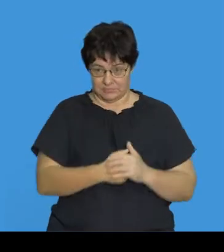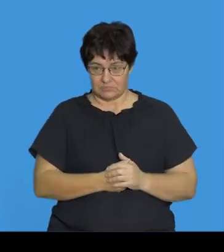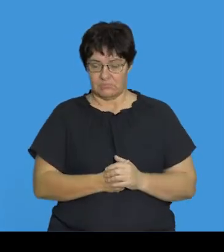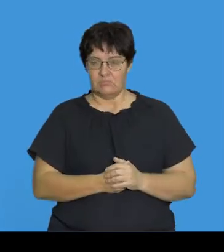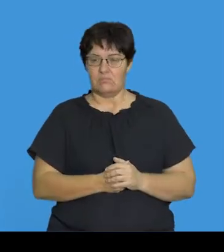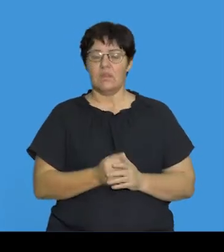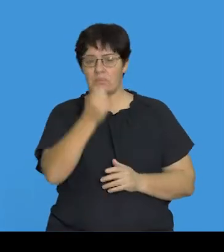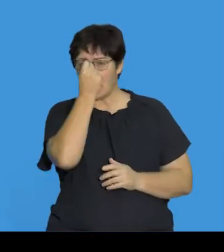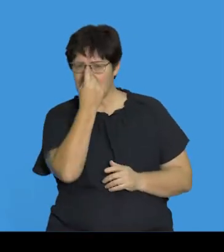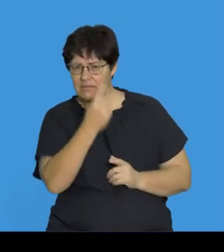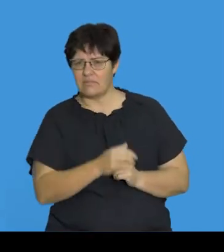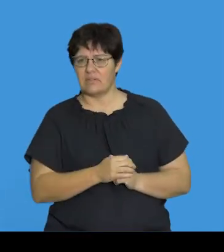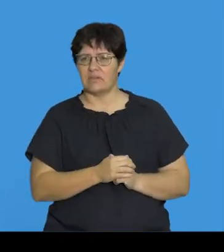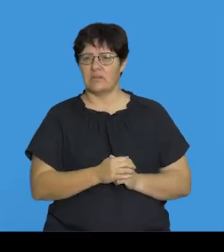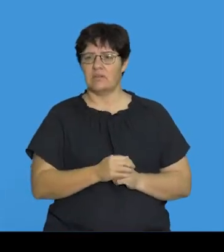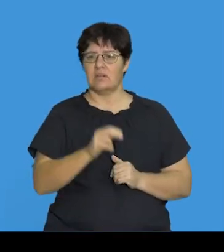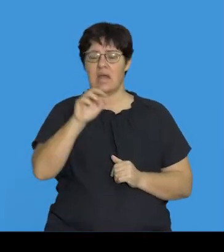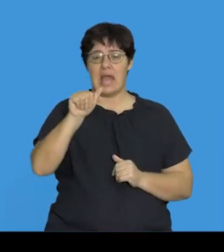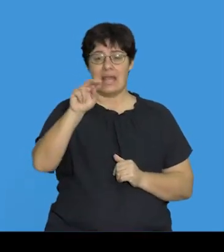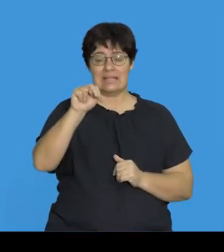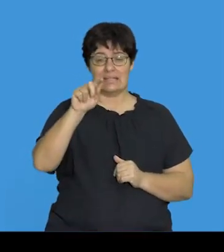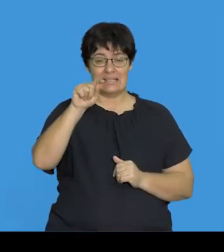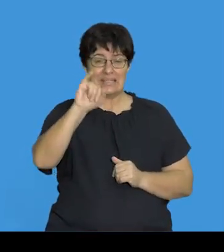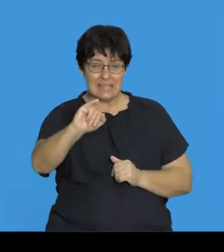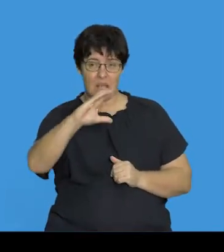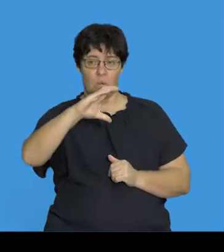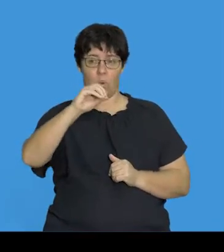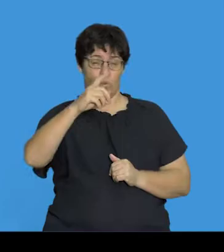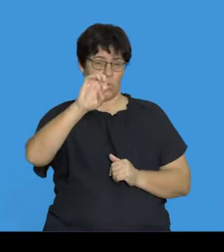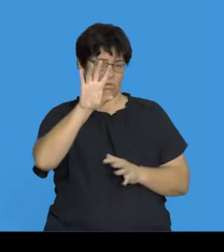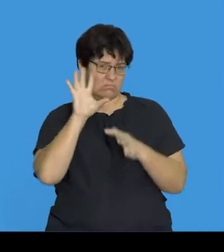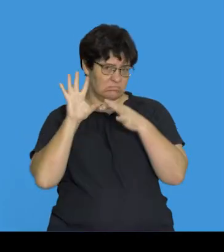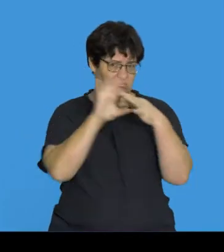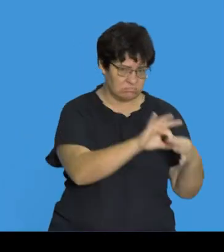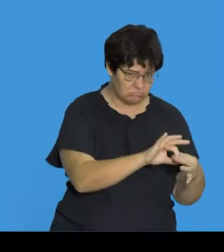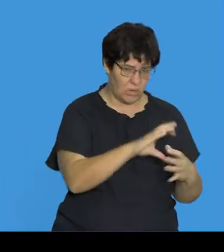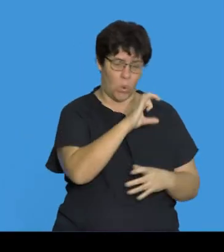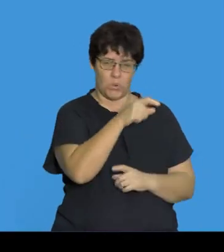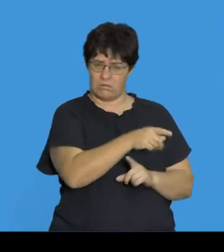We also need to understand the context of the word anticodon and its relation to a codon.